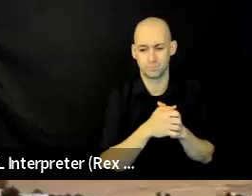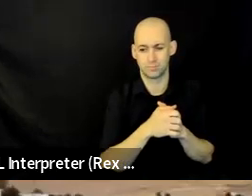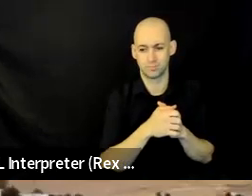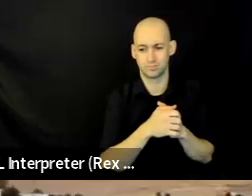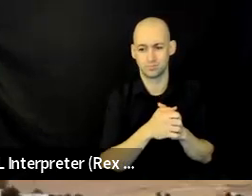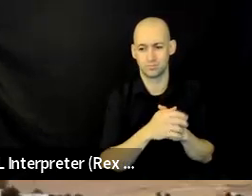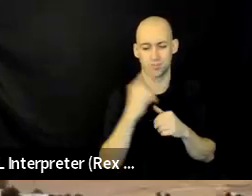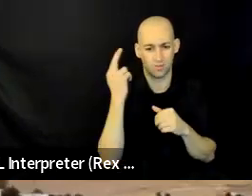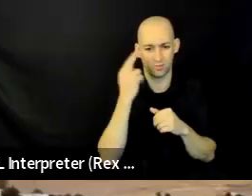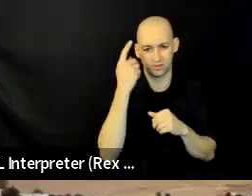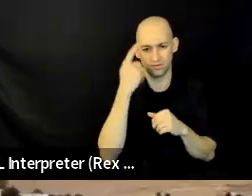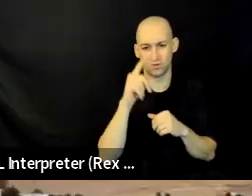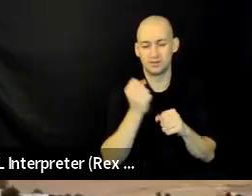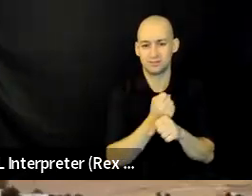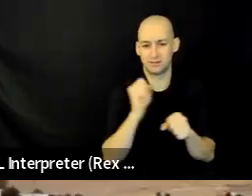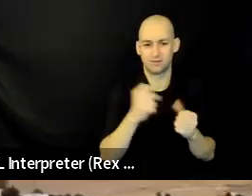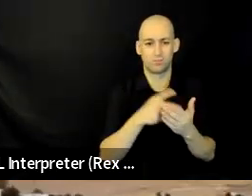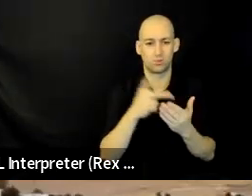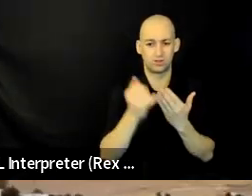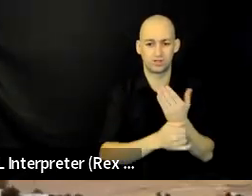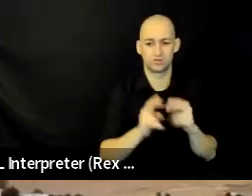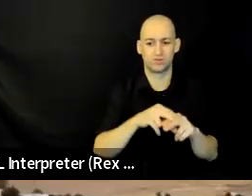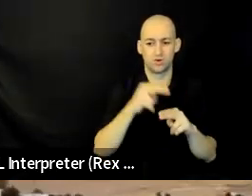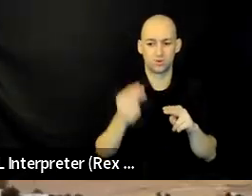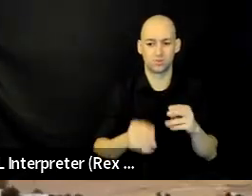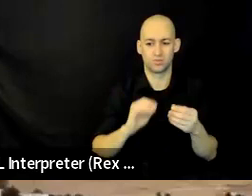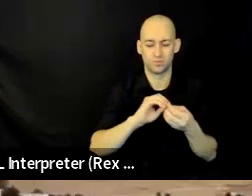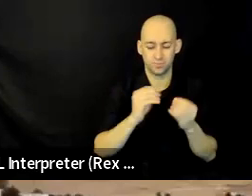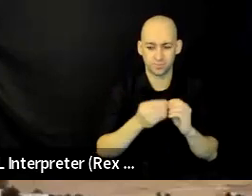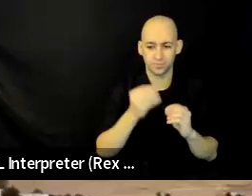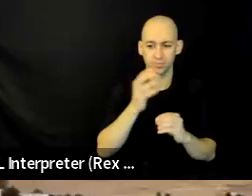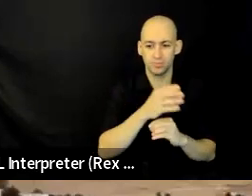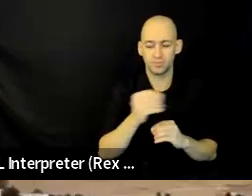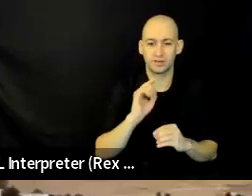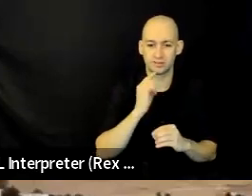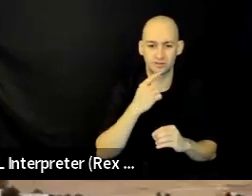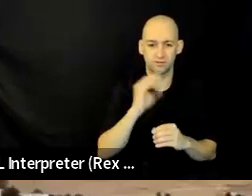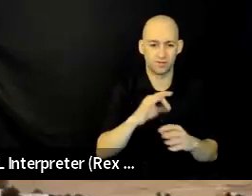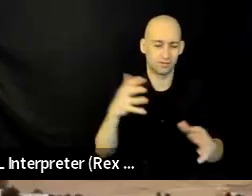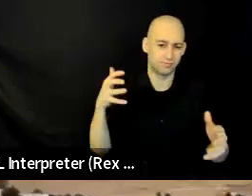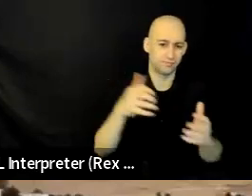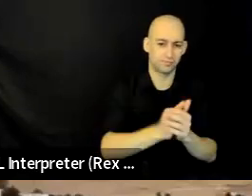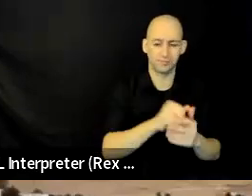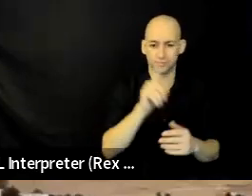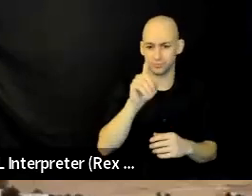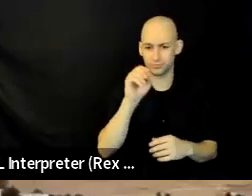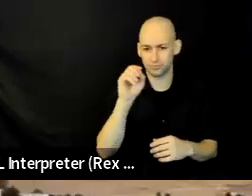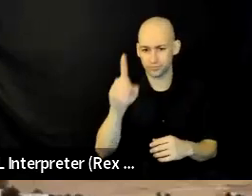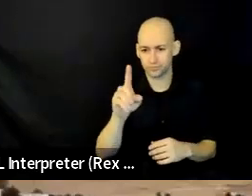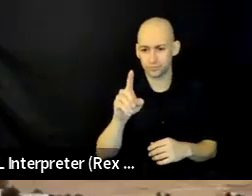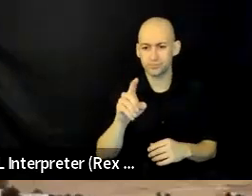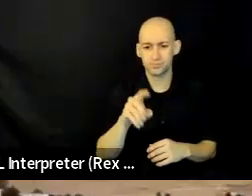The purpose of this safety project is to reduce the number and severity of collisions at US 101 and Wilsona Road